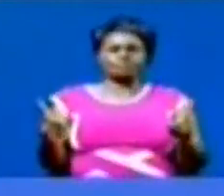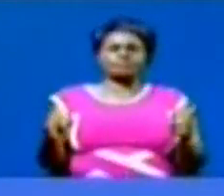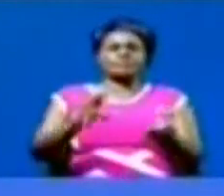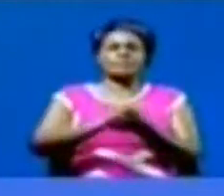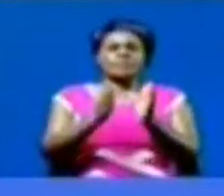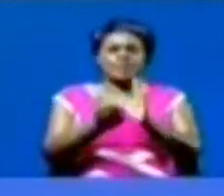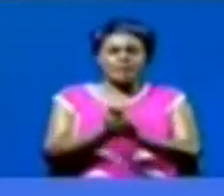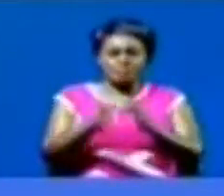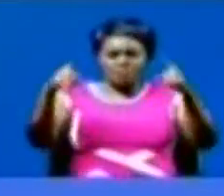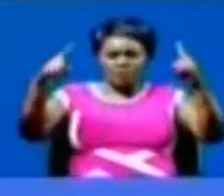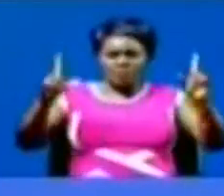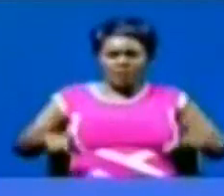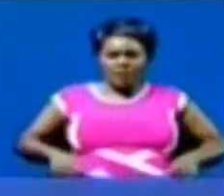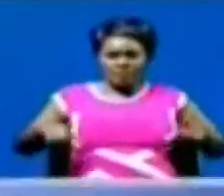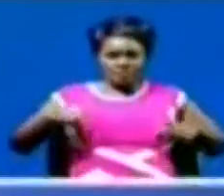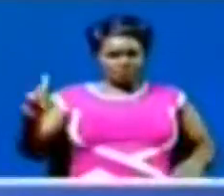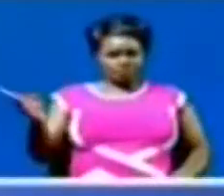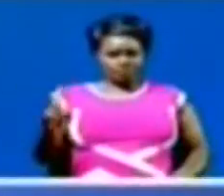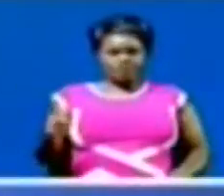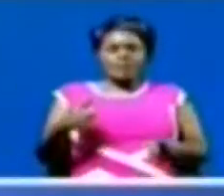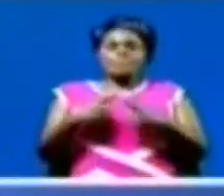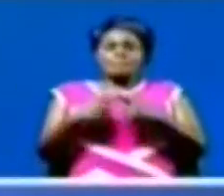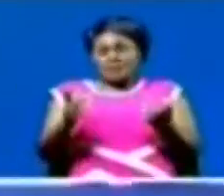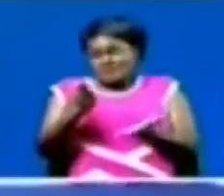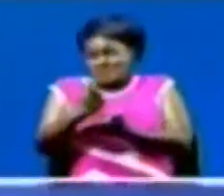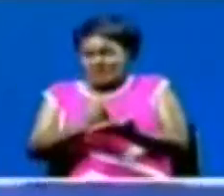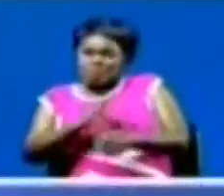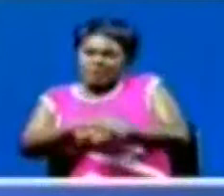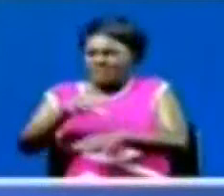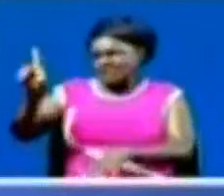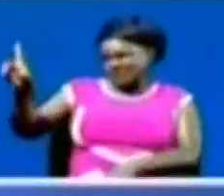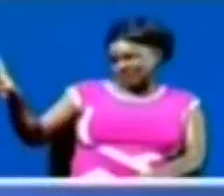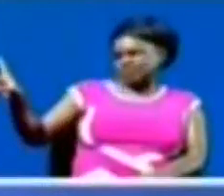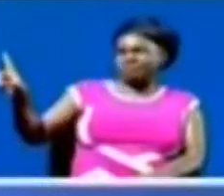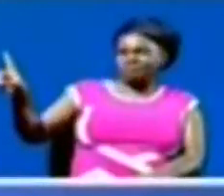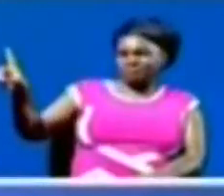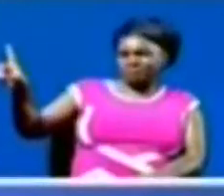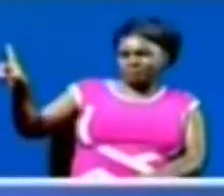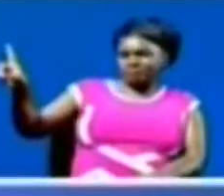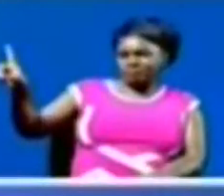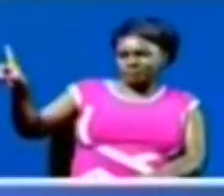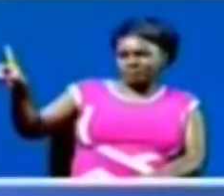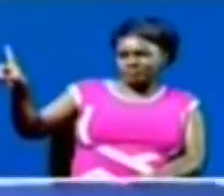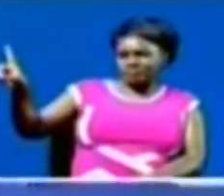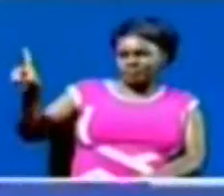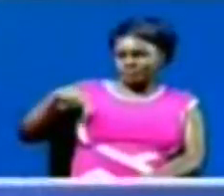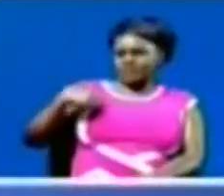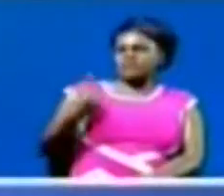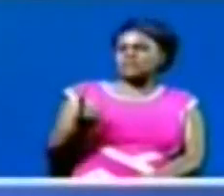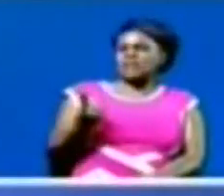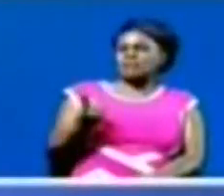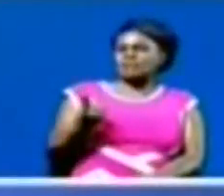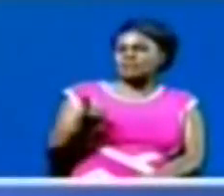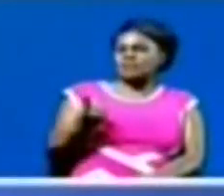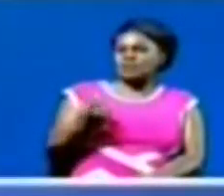become what he wants to be in life. But even those who attain a D, we at New